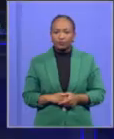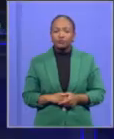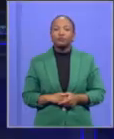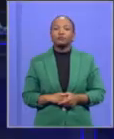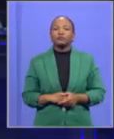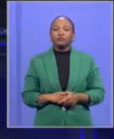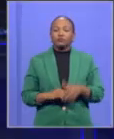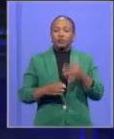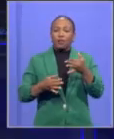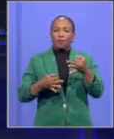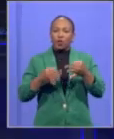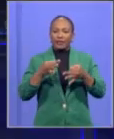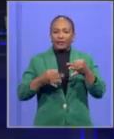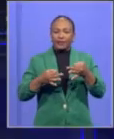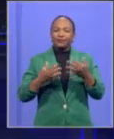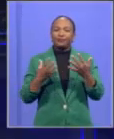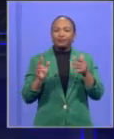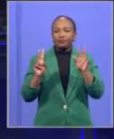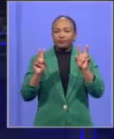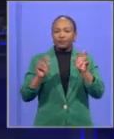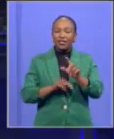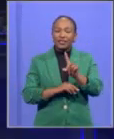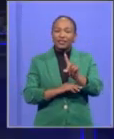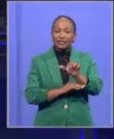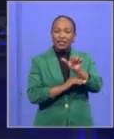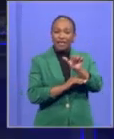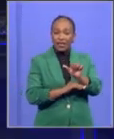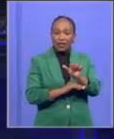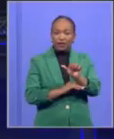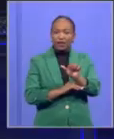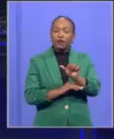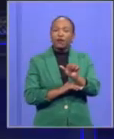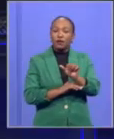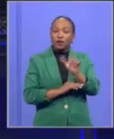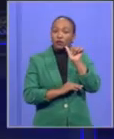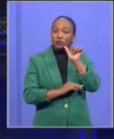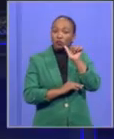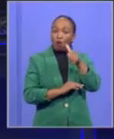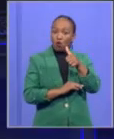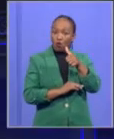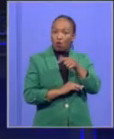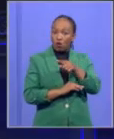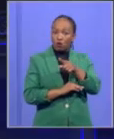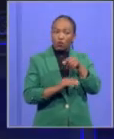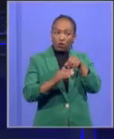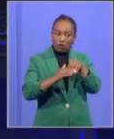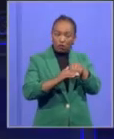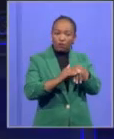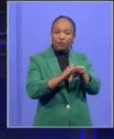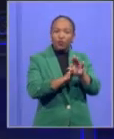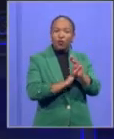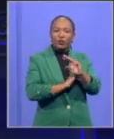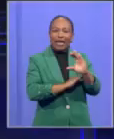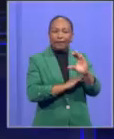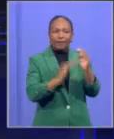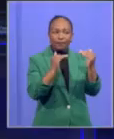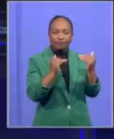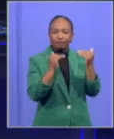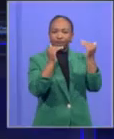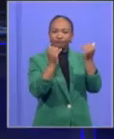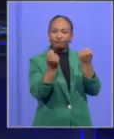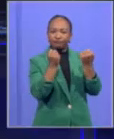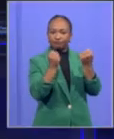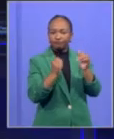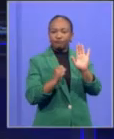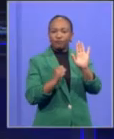Dipolotiking tsa naha teng re fumana hore mokga wa Democratic Alliance o leba lekgotleng le phahameng la dinyewe la Western Cape hosane moo o batlang hore tshisinyo